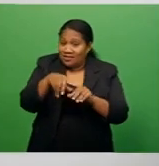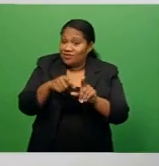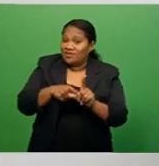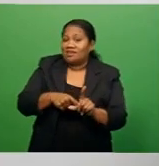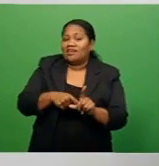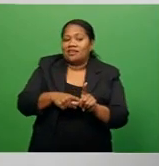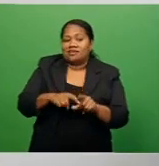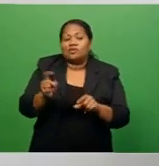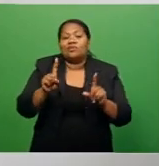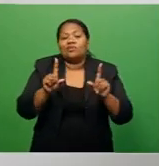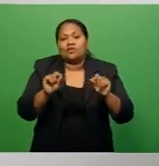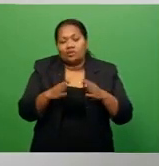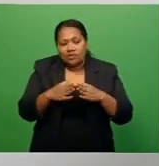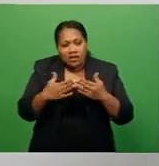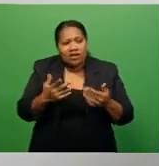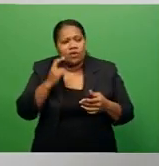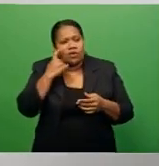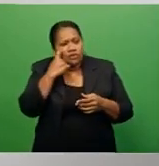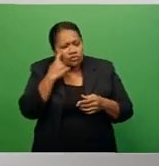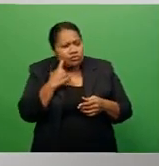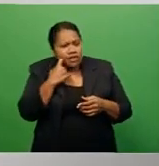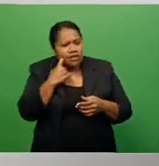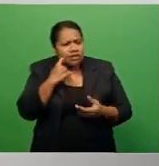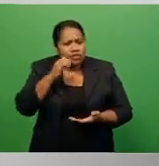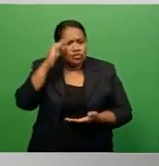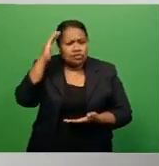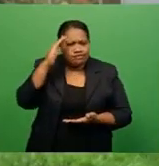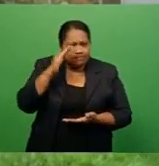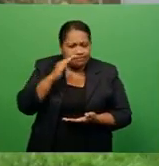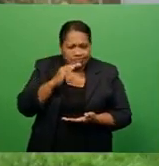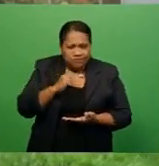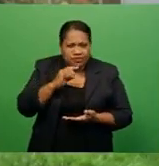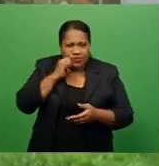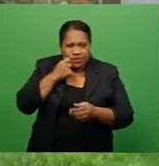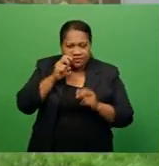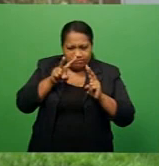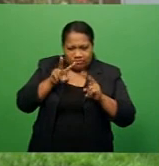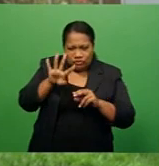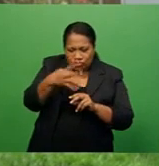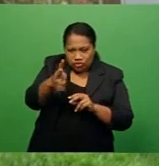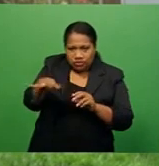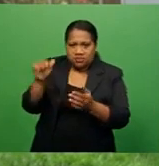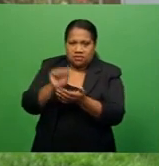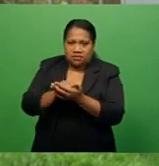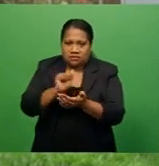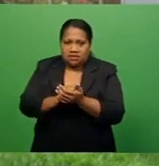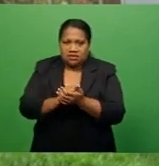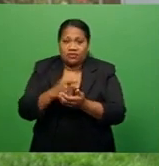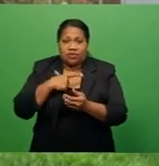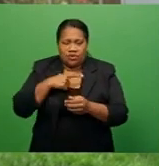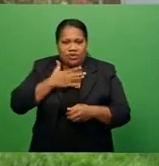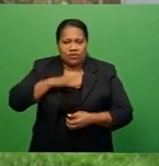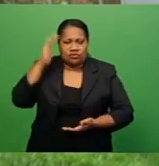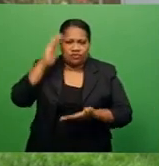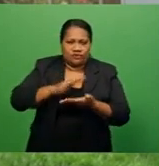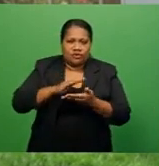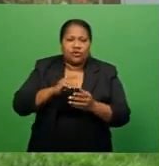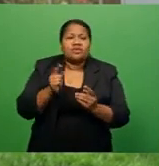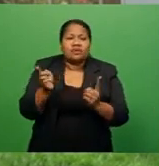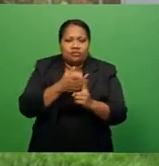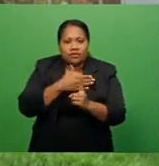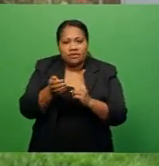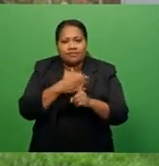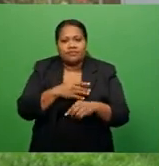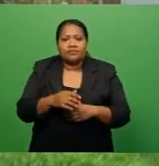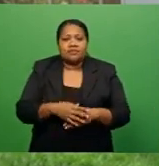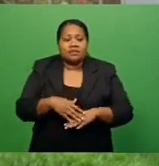that one, just to try and cut down on bullying. The Ministry of Education will be meeting with all government boarding school heads